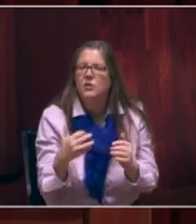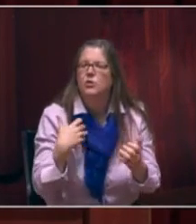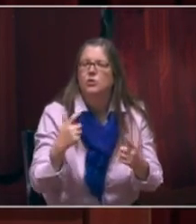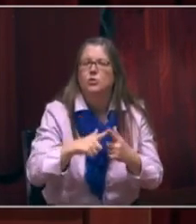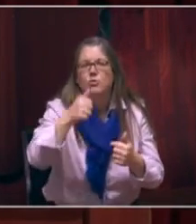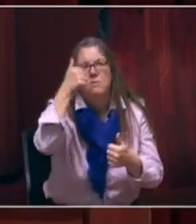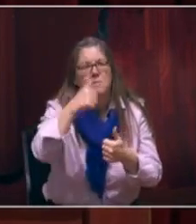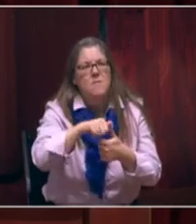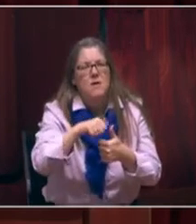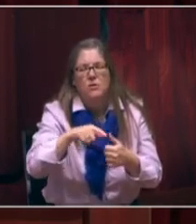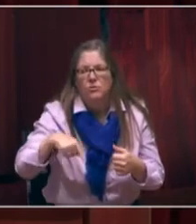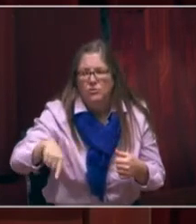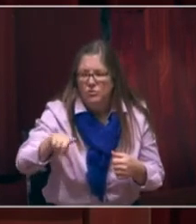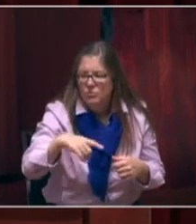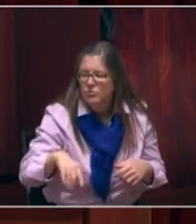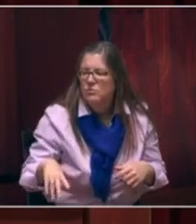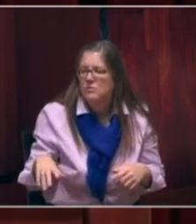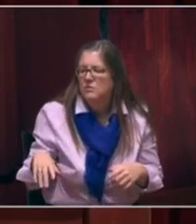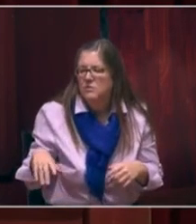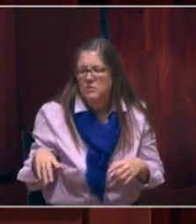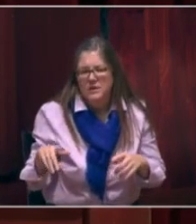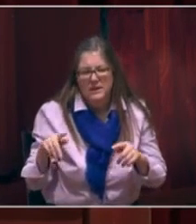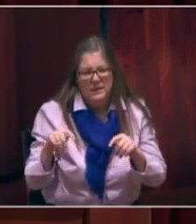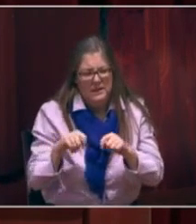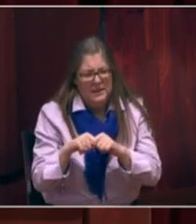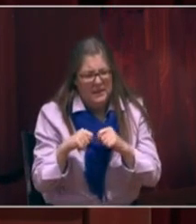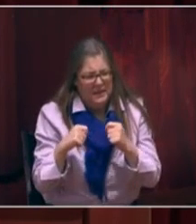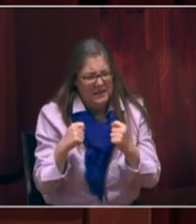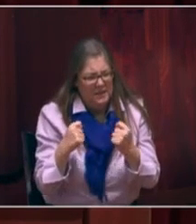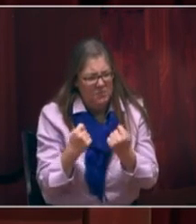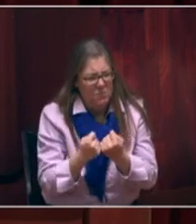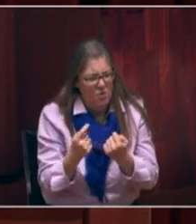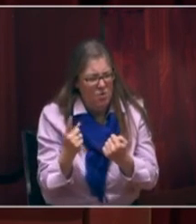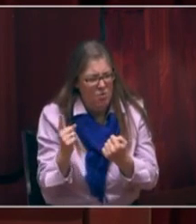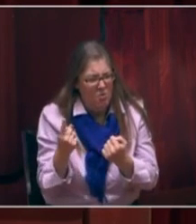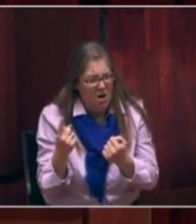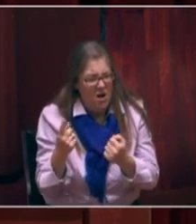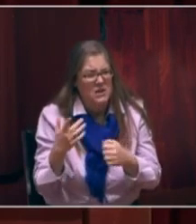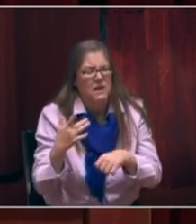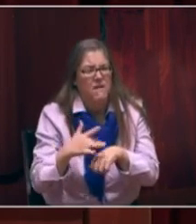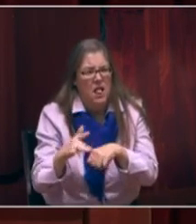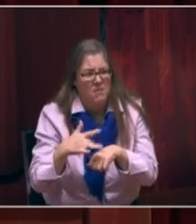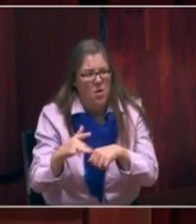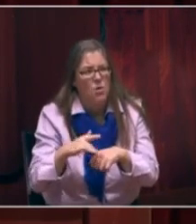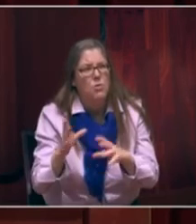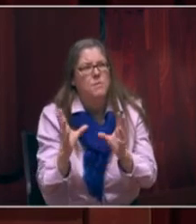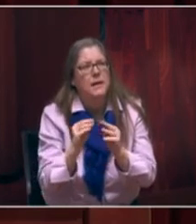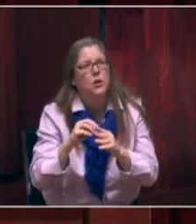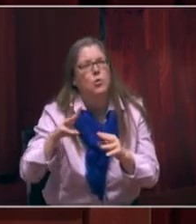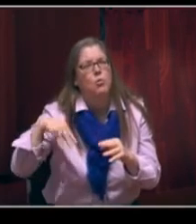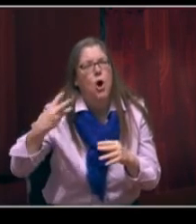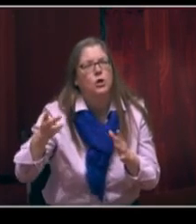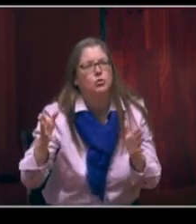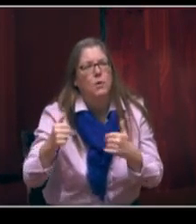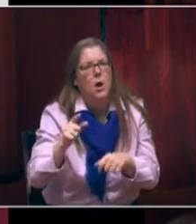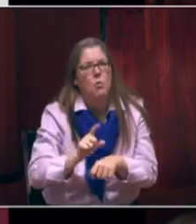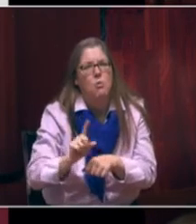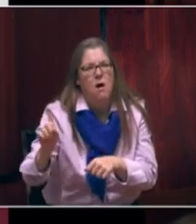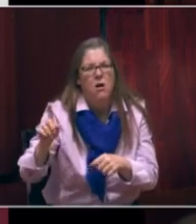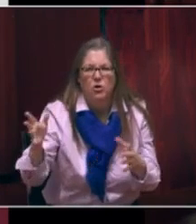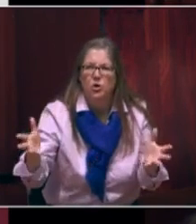reminder that Team One is available. They are meeting in the Washington Room at 1 o'clock, so we encourage you to come back and meet with